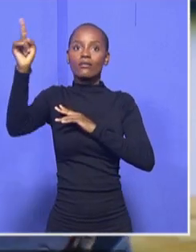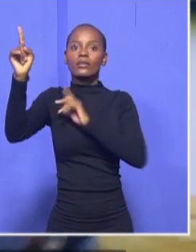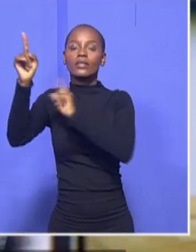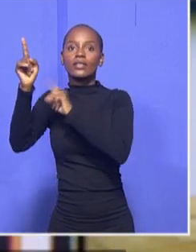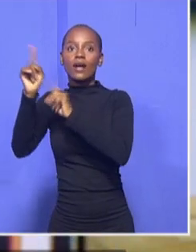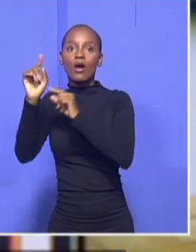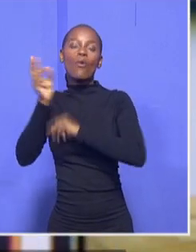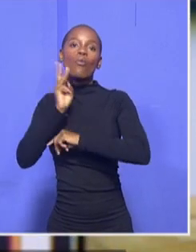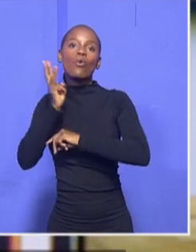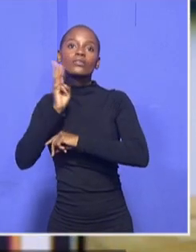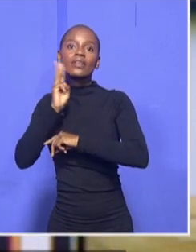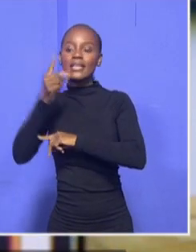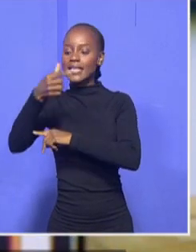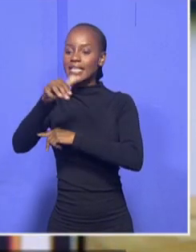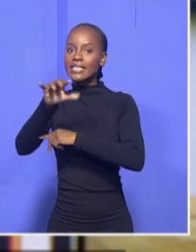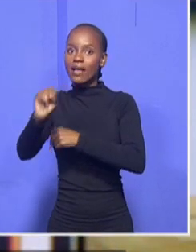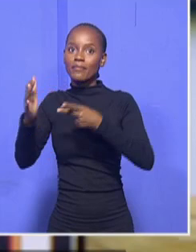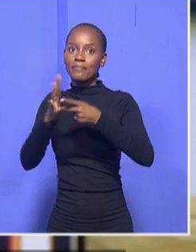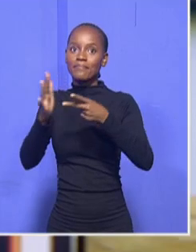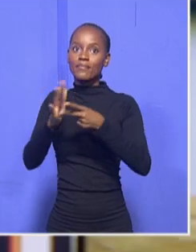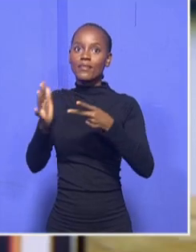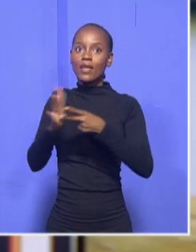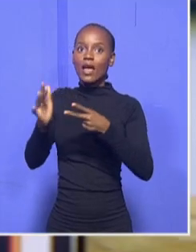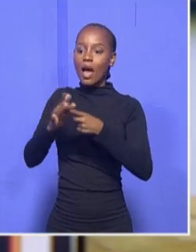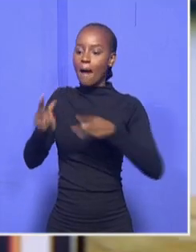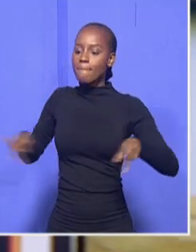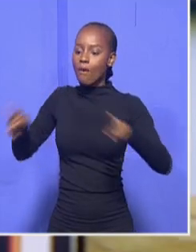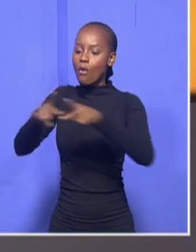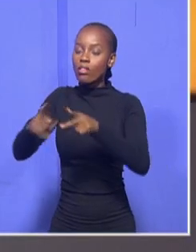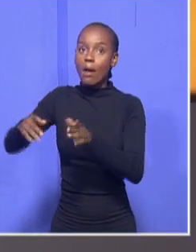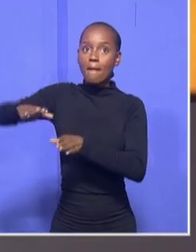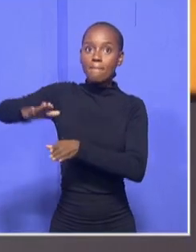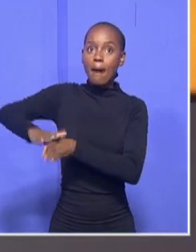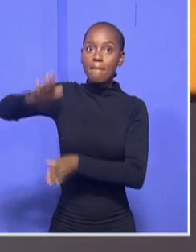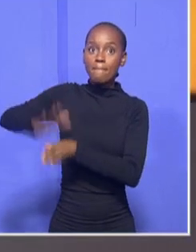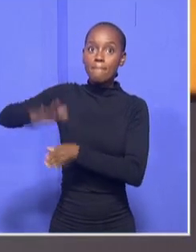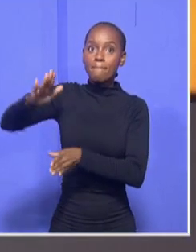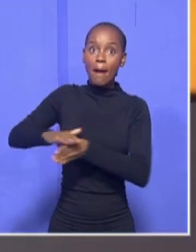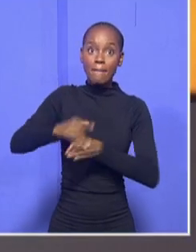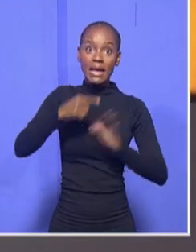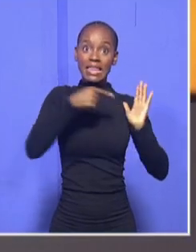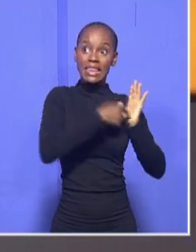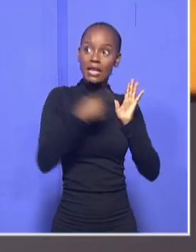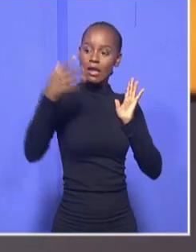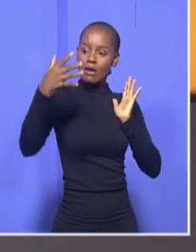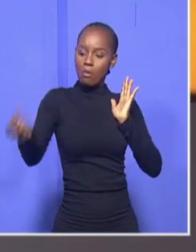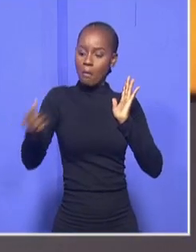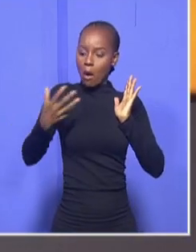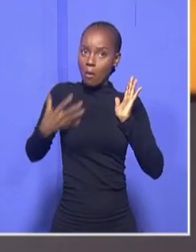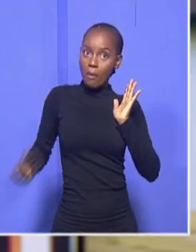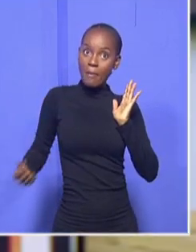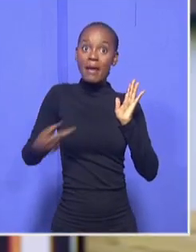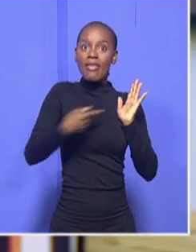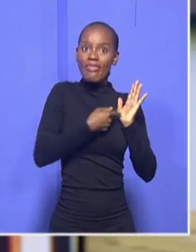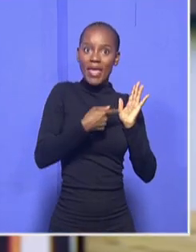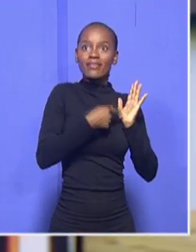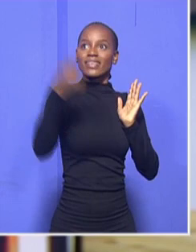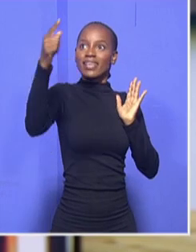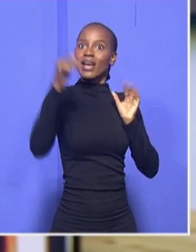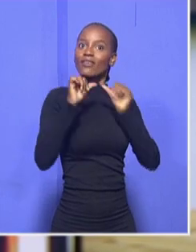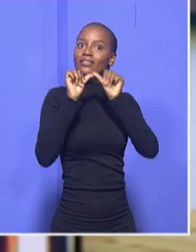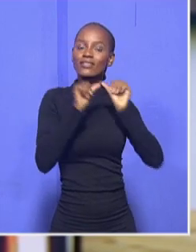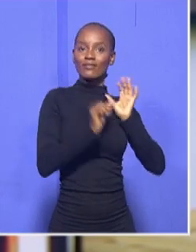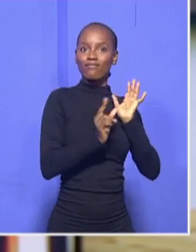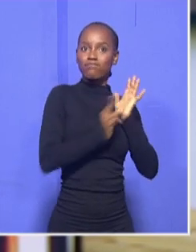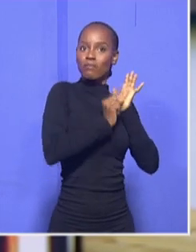Mm. We're basically shifting loads into the daylight hours. How do we deal with those redundancies we just mentioned? Exactly by doing that. So